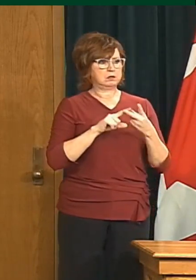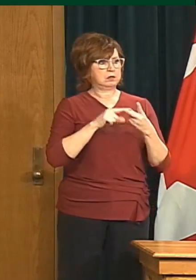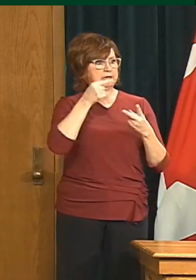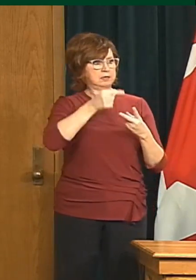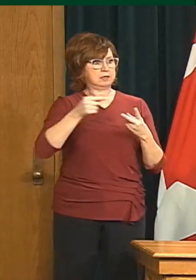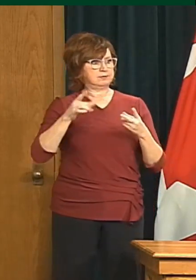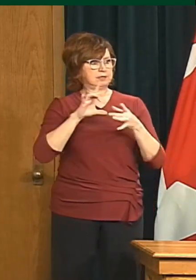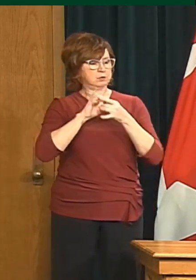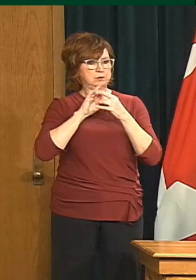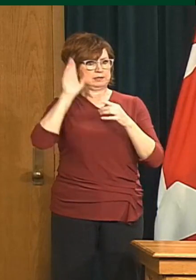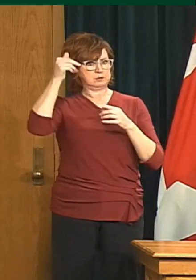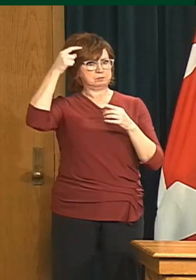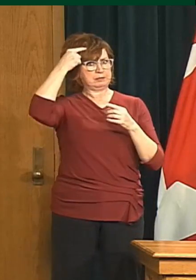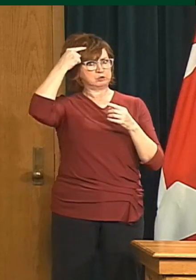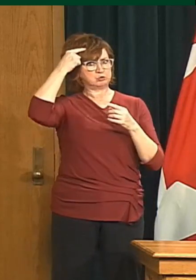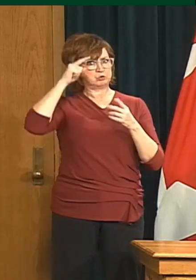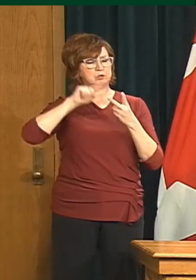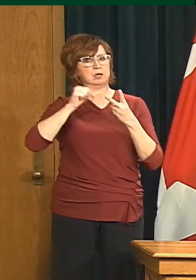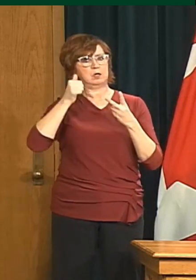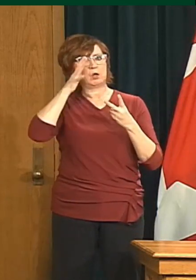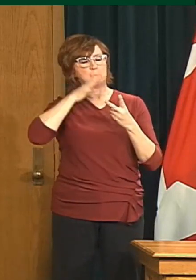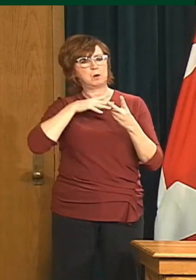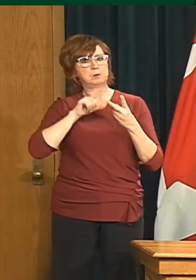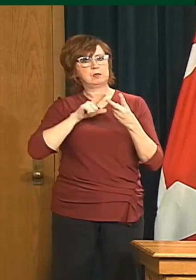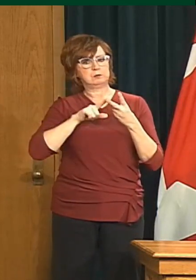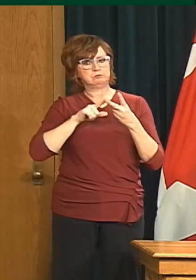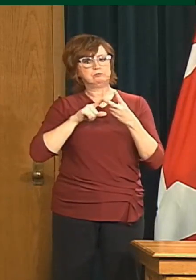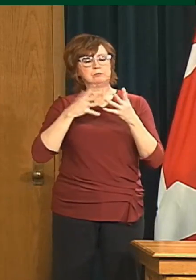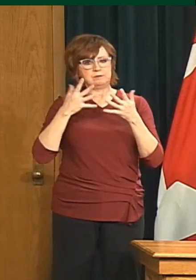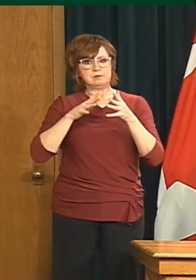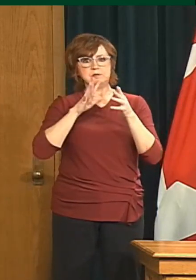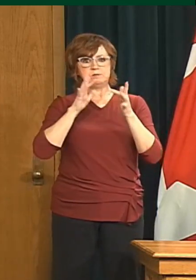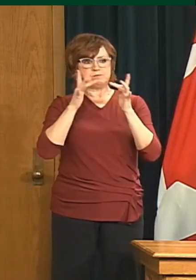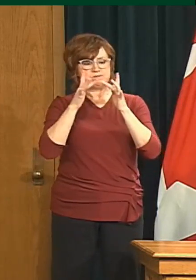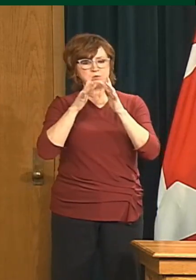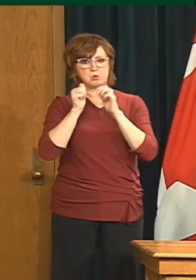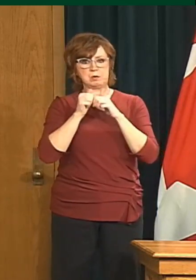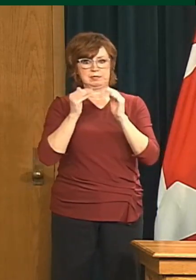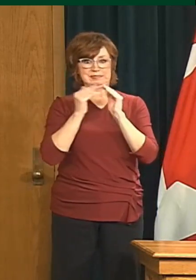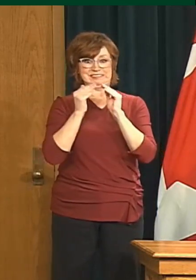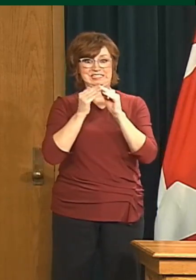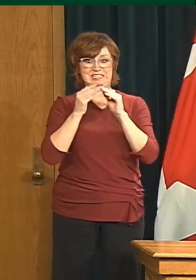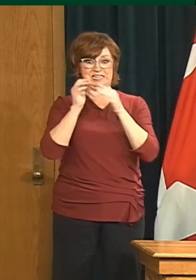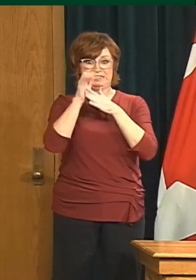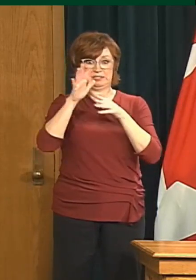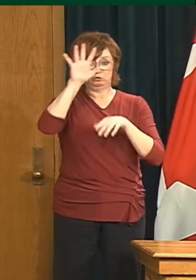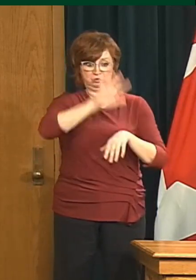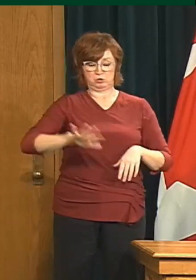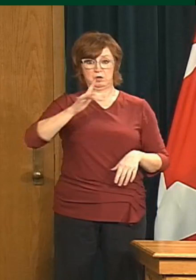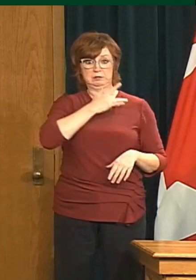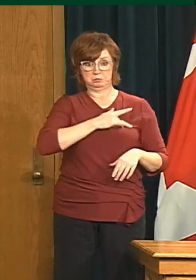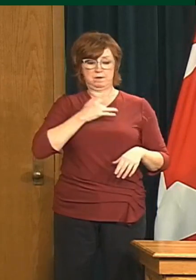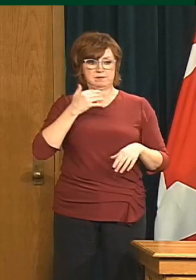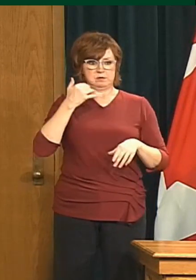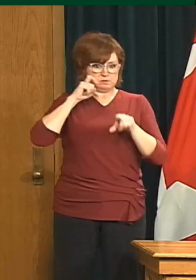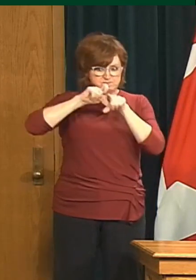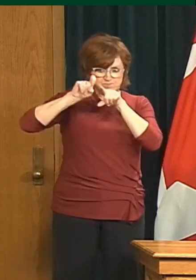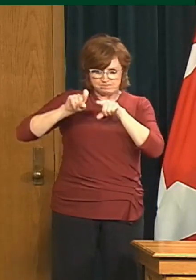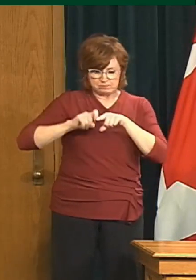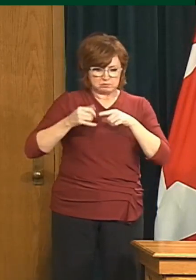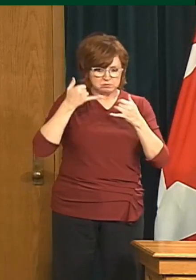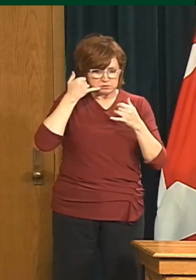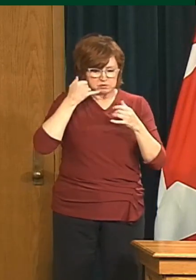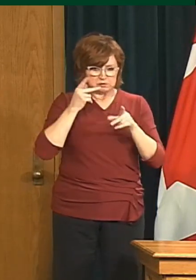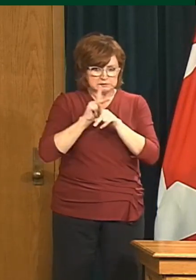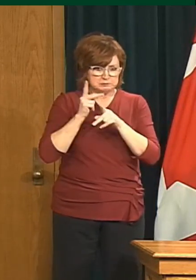minister. I know that she is on calls with the municipal leaders, if not almost daily for some